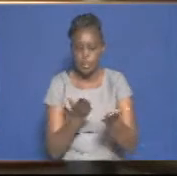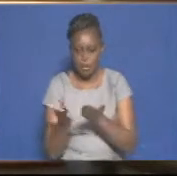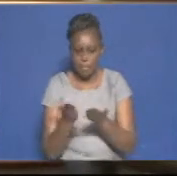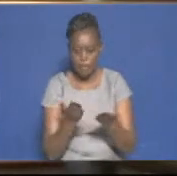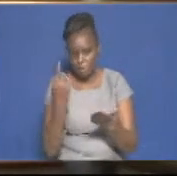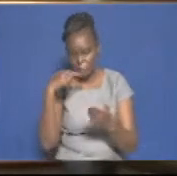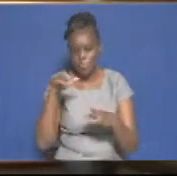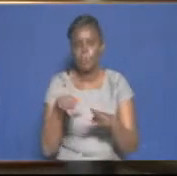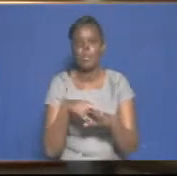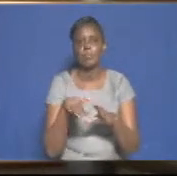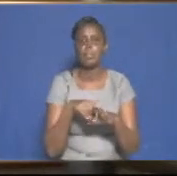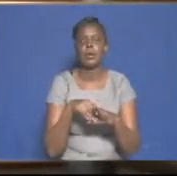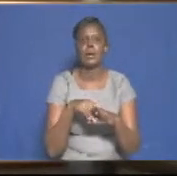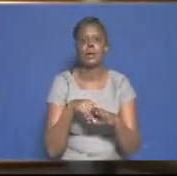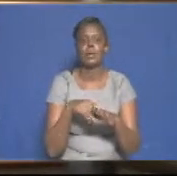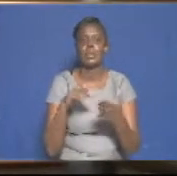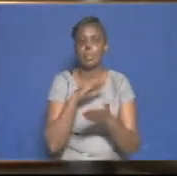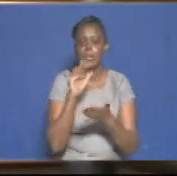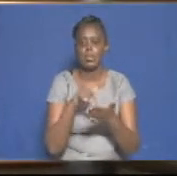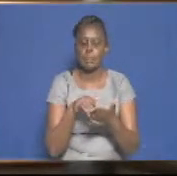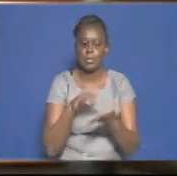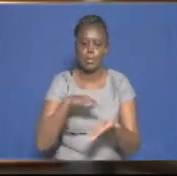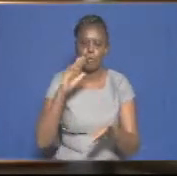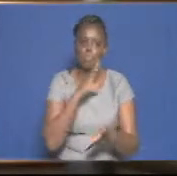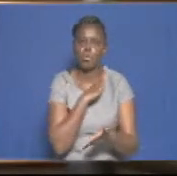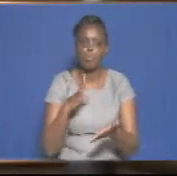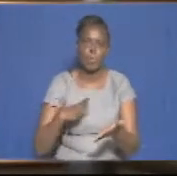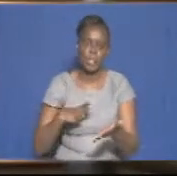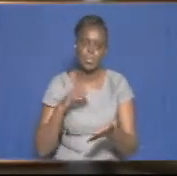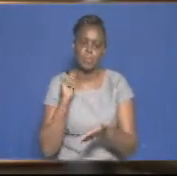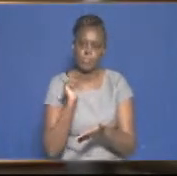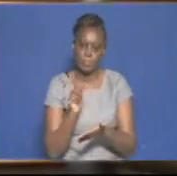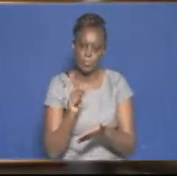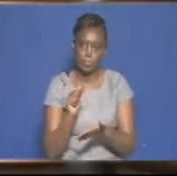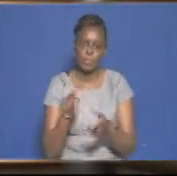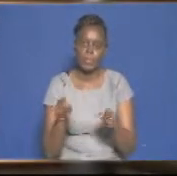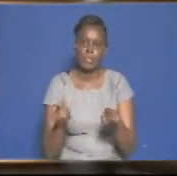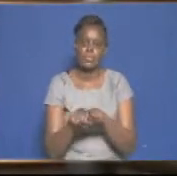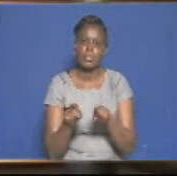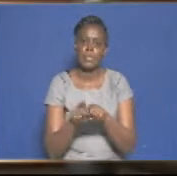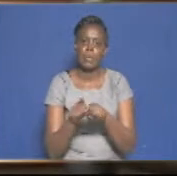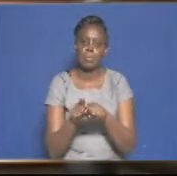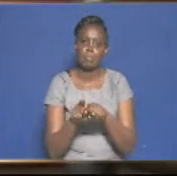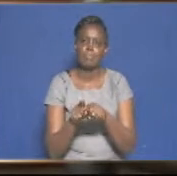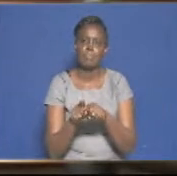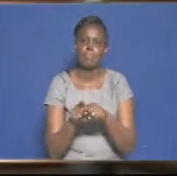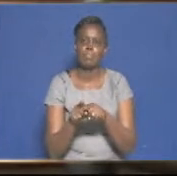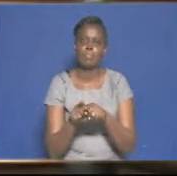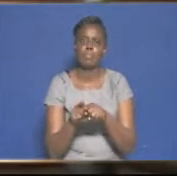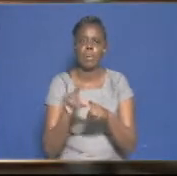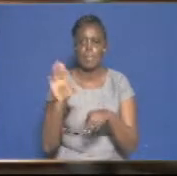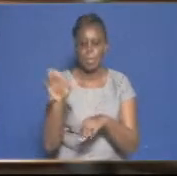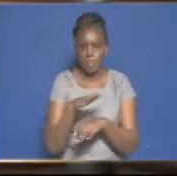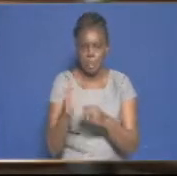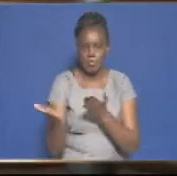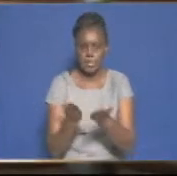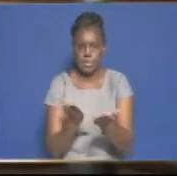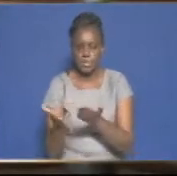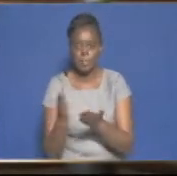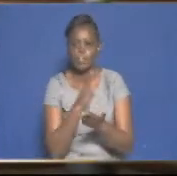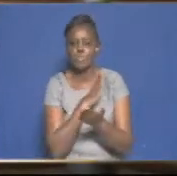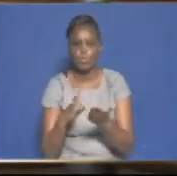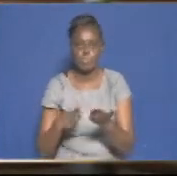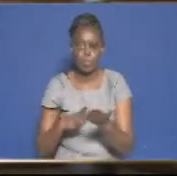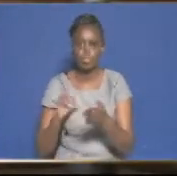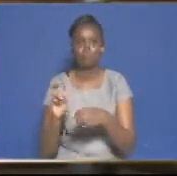members. Even when the father, this committee is supposed to have even oversighted the Parliamentary Service Commission,